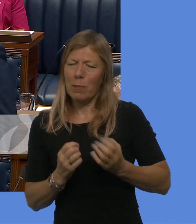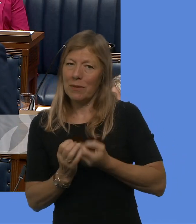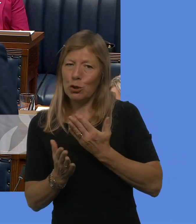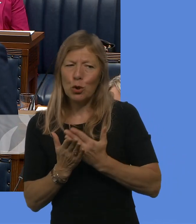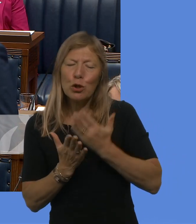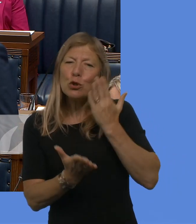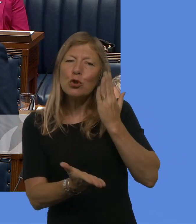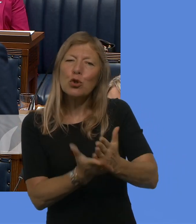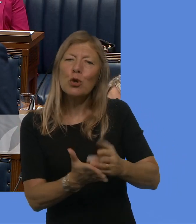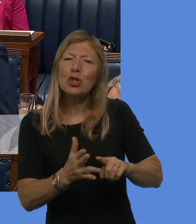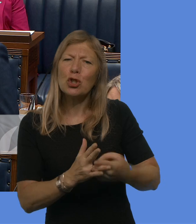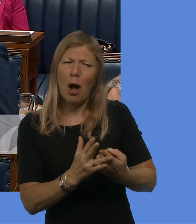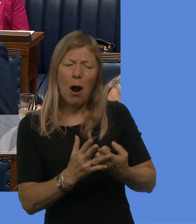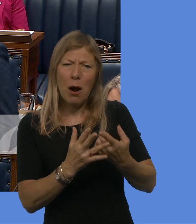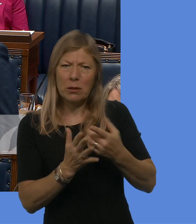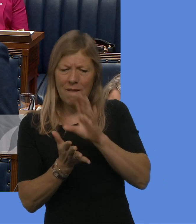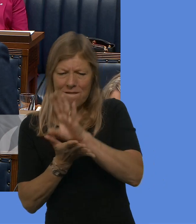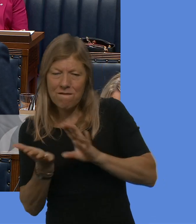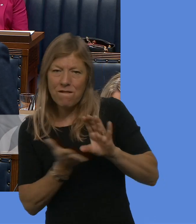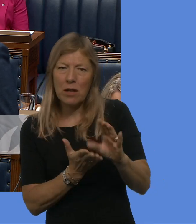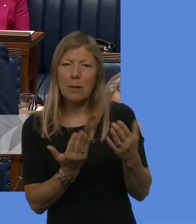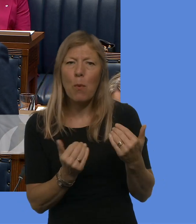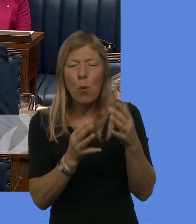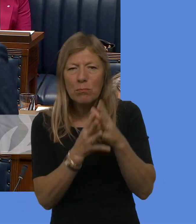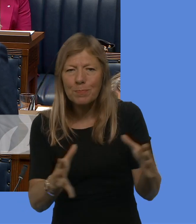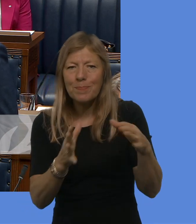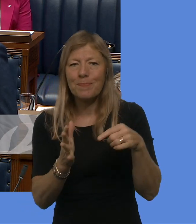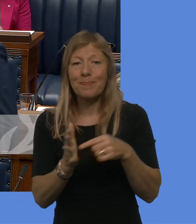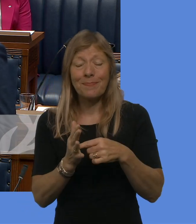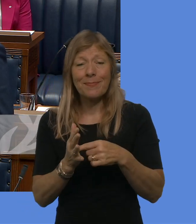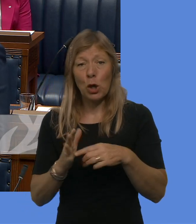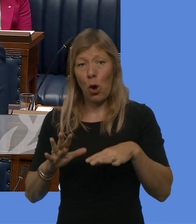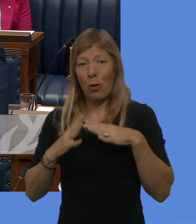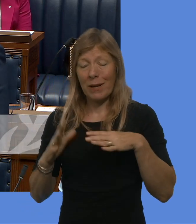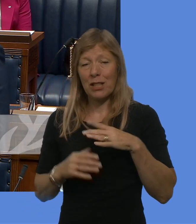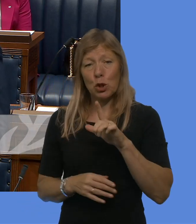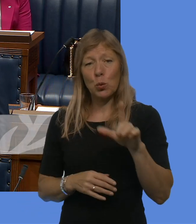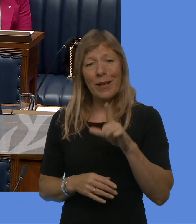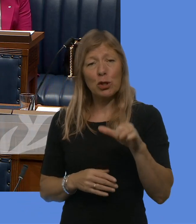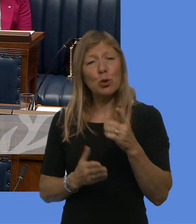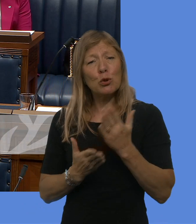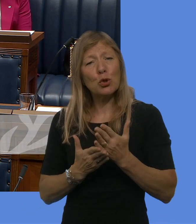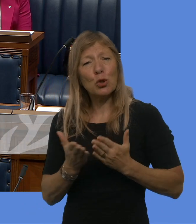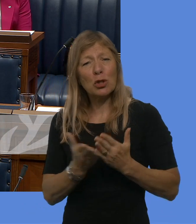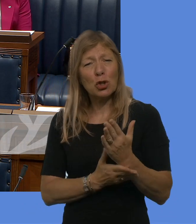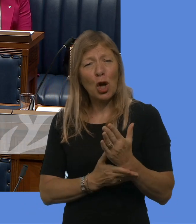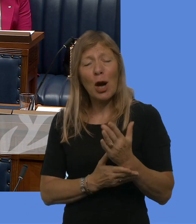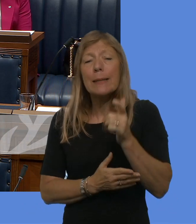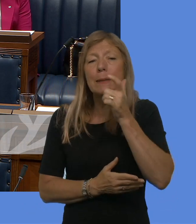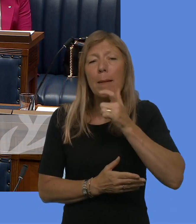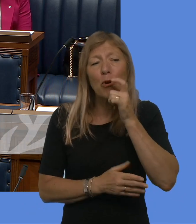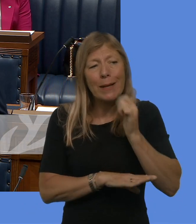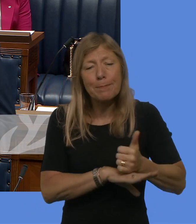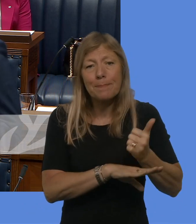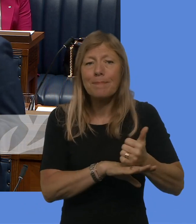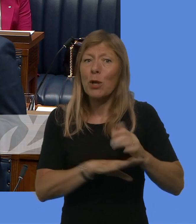enhanced. We had 22 schemes operating in Sure Start which were of a temporary nature, so that was in addition to the permanent